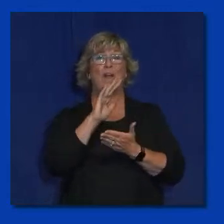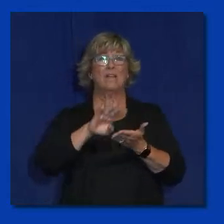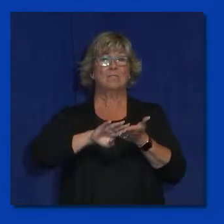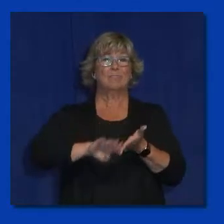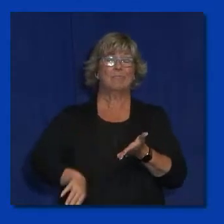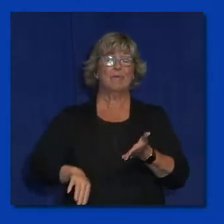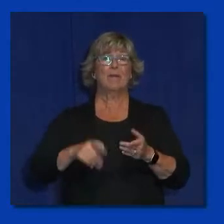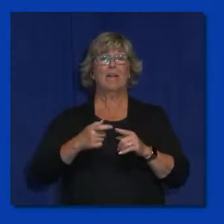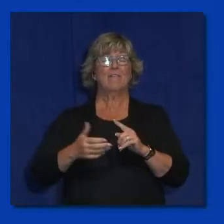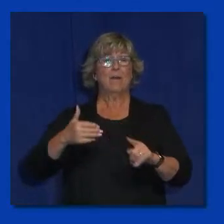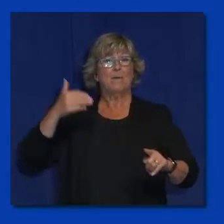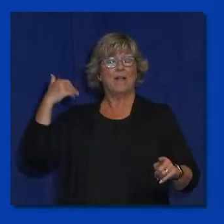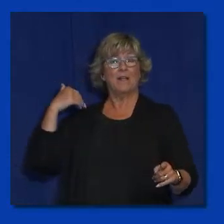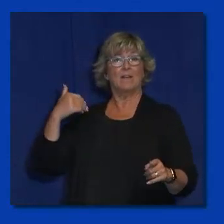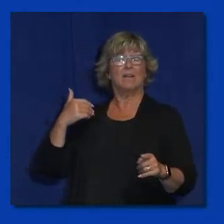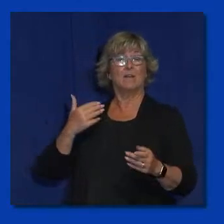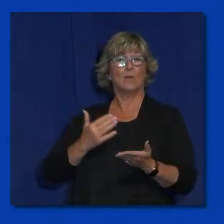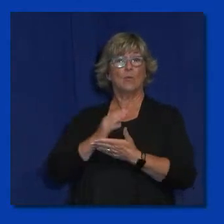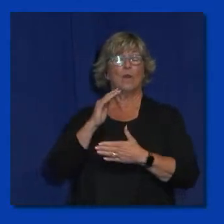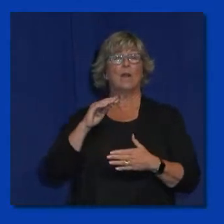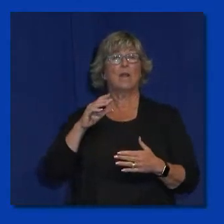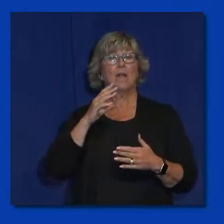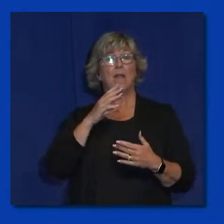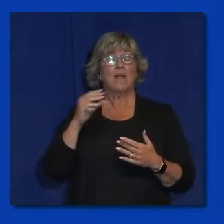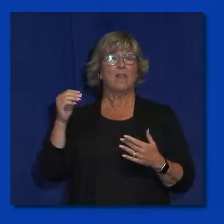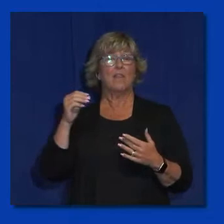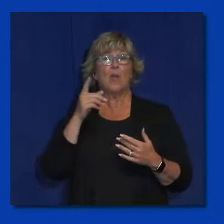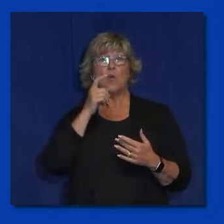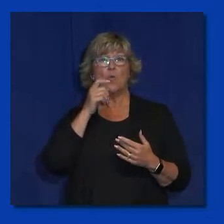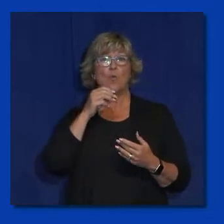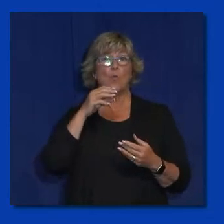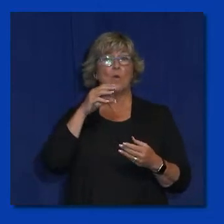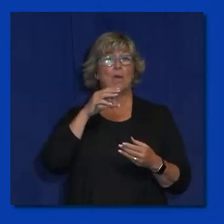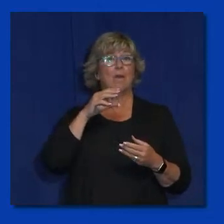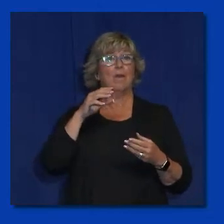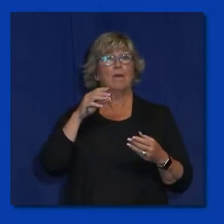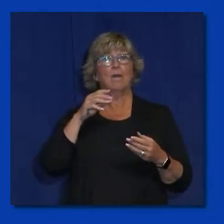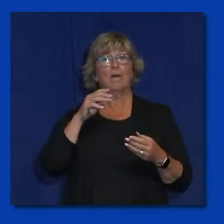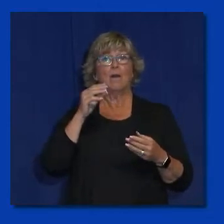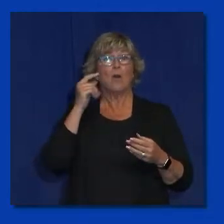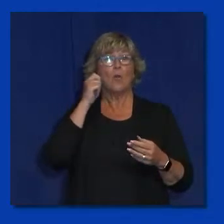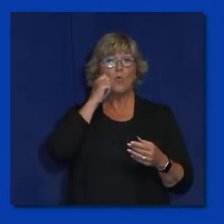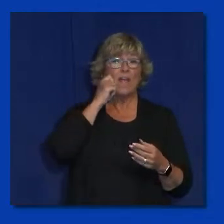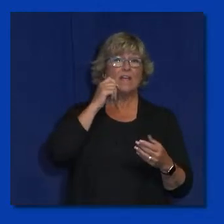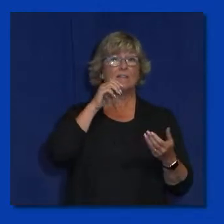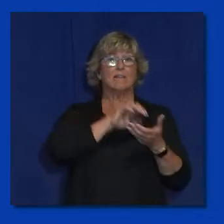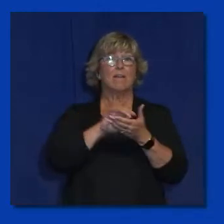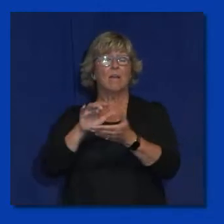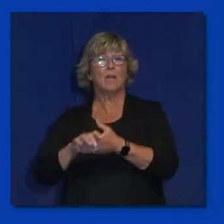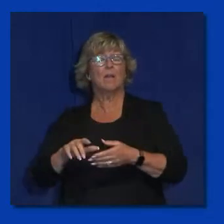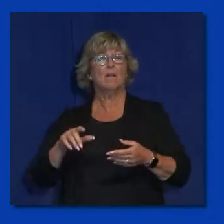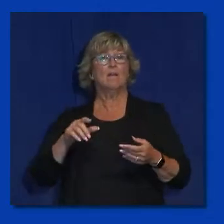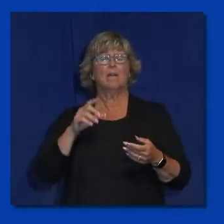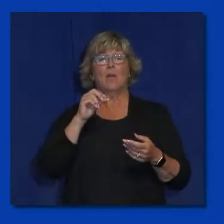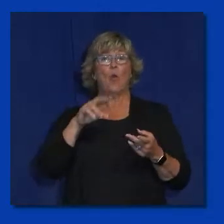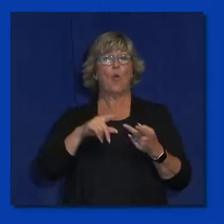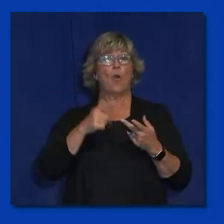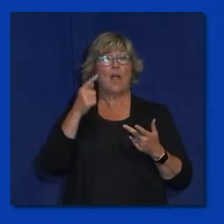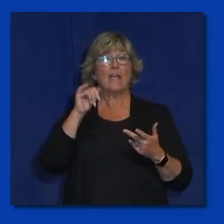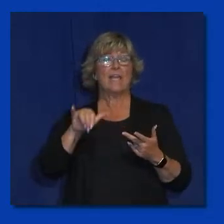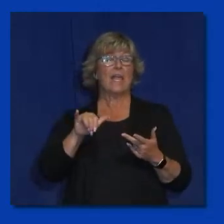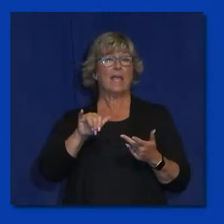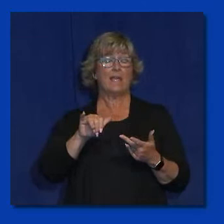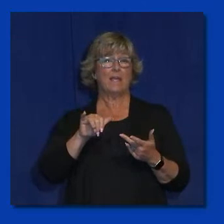Is it interracial marriage next? Well, that's the senator from Indiana who says perhaps. Or is it gay marriage? Well, that's probably 2/3